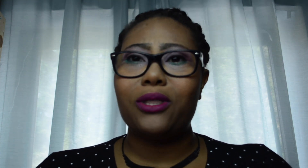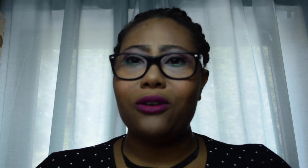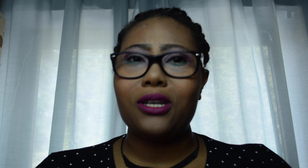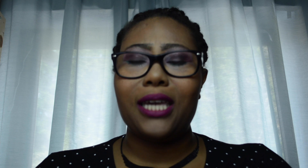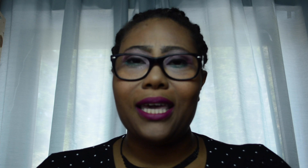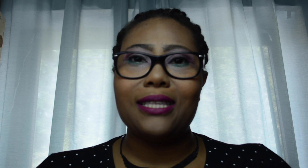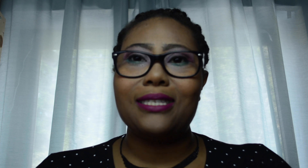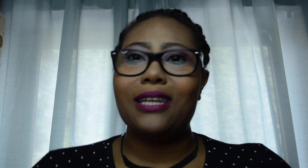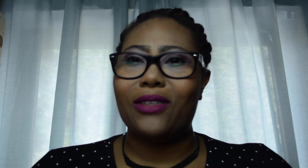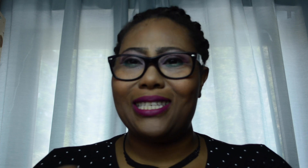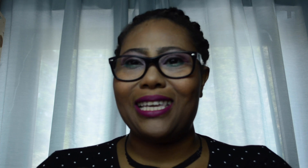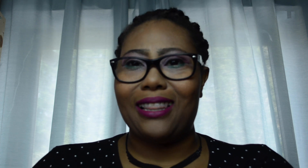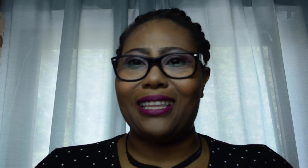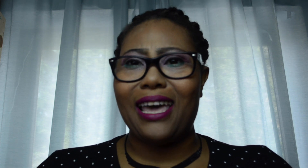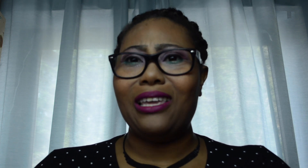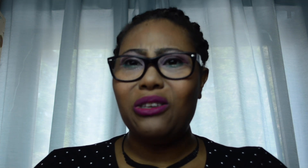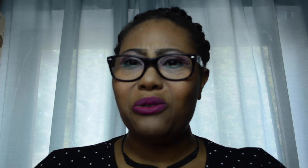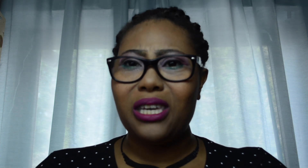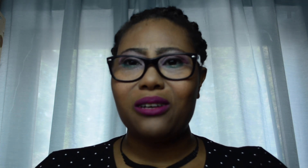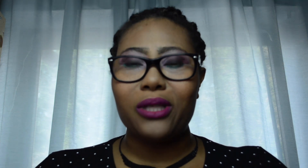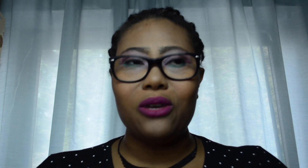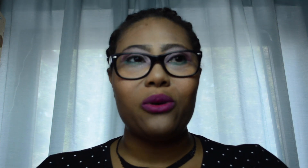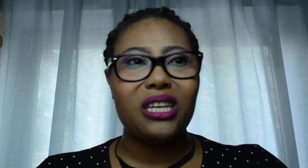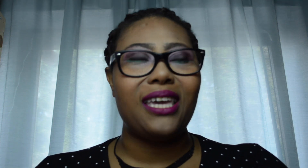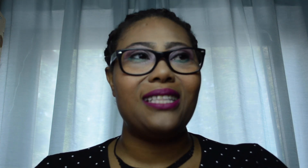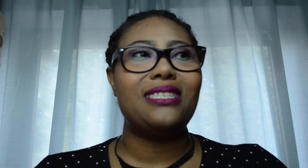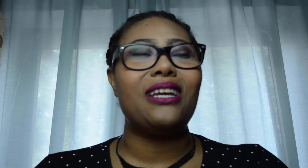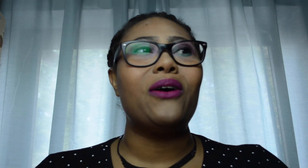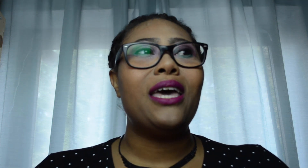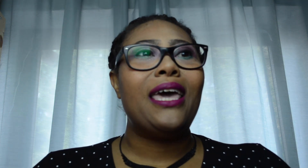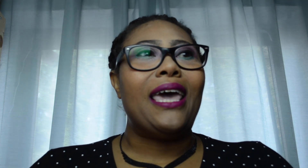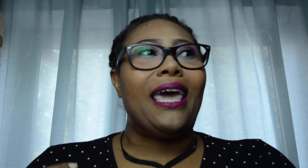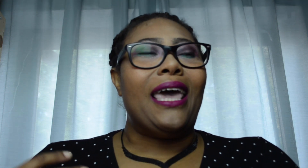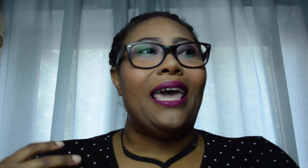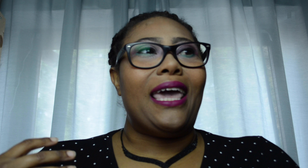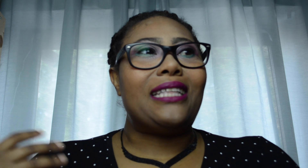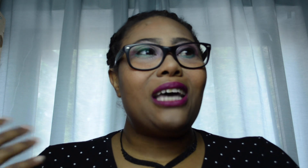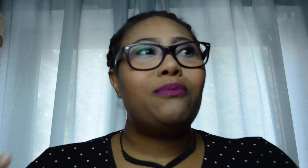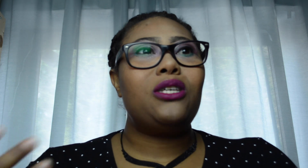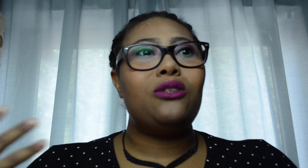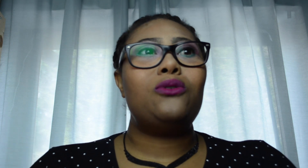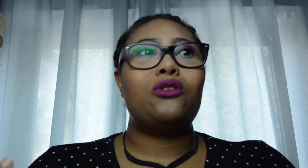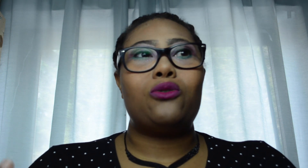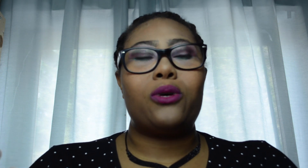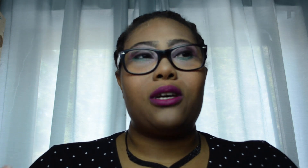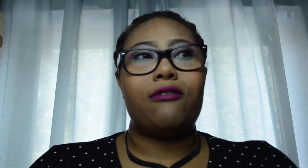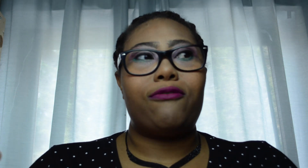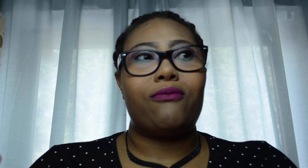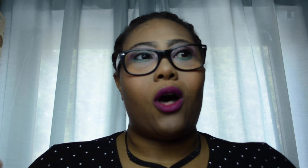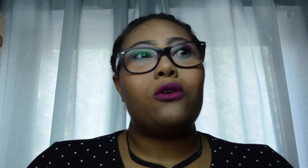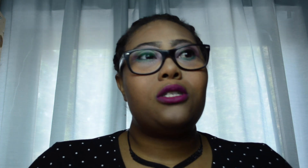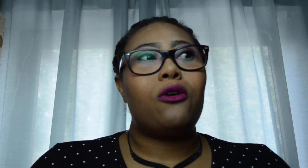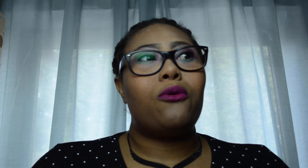here with your kids, you know, and they say it like that, you here with your kids, you know, it's up to you to sort